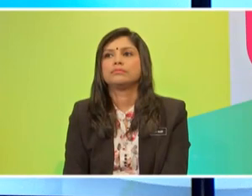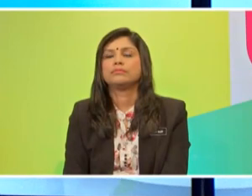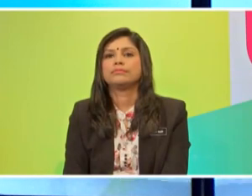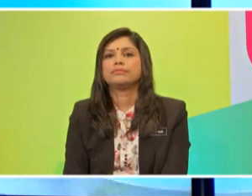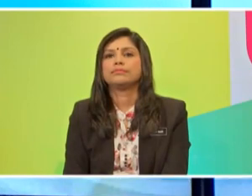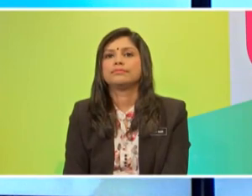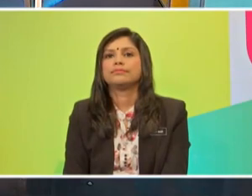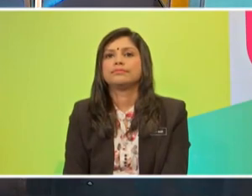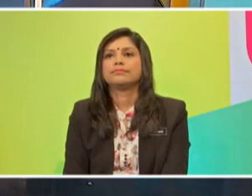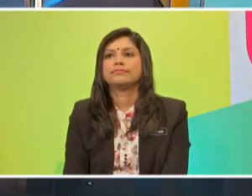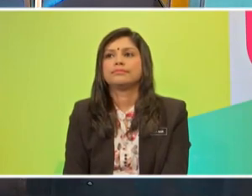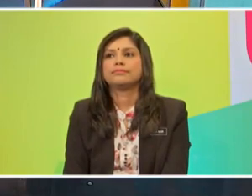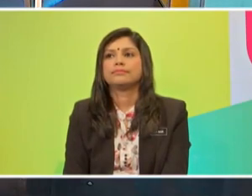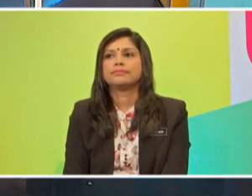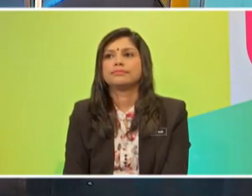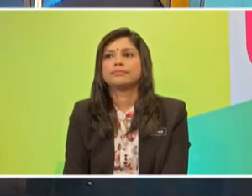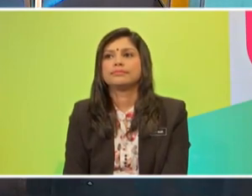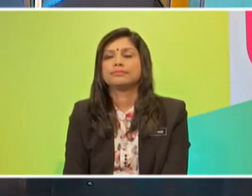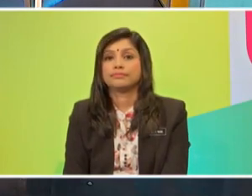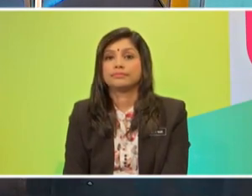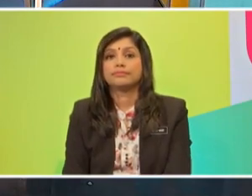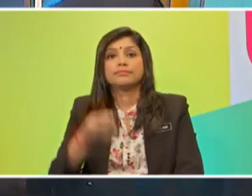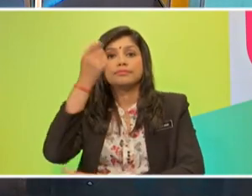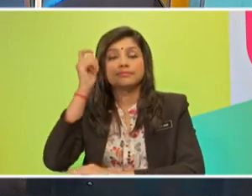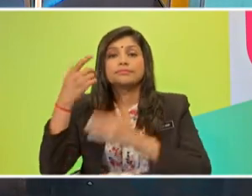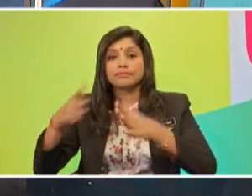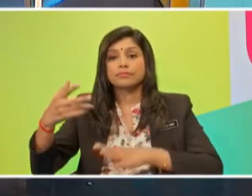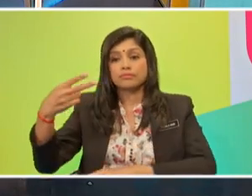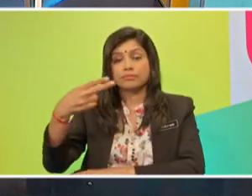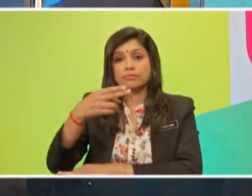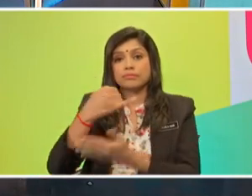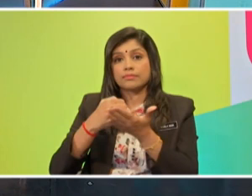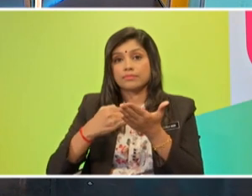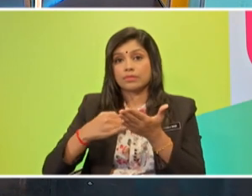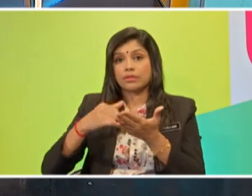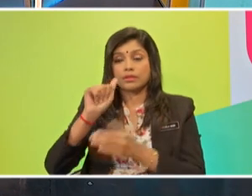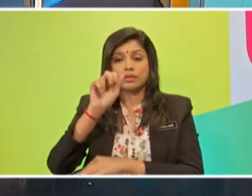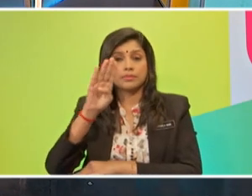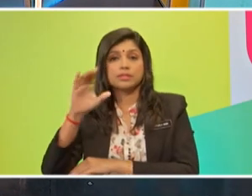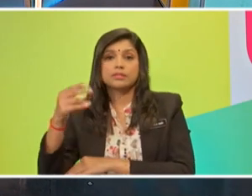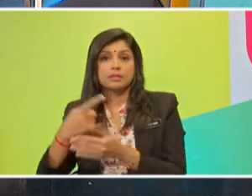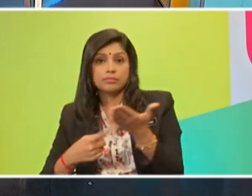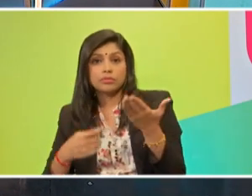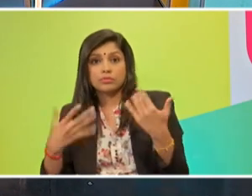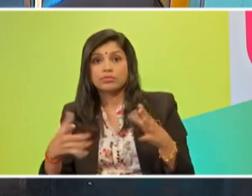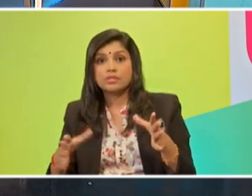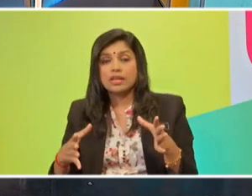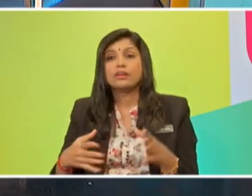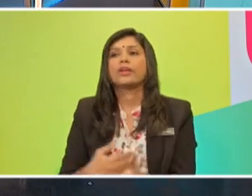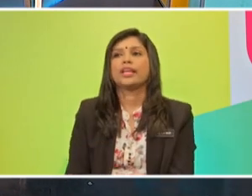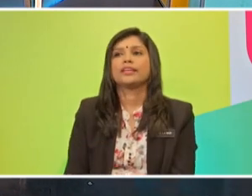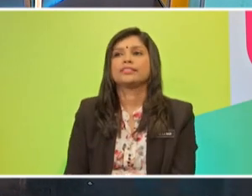Okay, Sean. Now, take this paper, the one we wrote the letters. Okay. Okay, put it on top